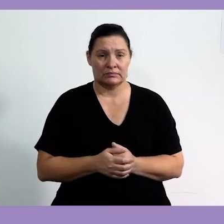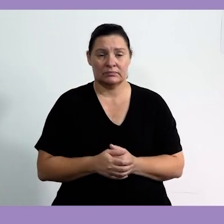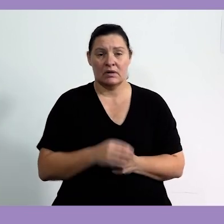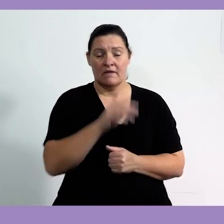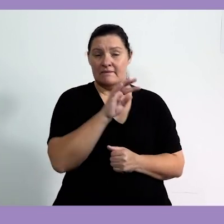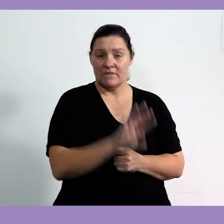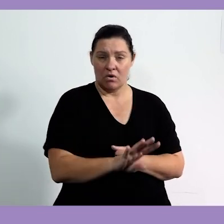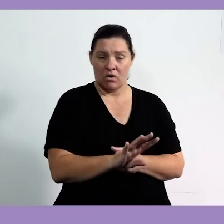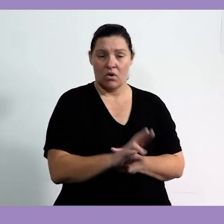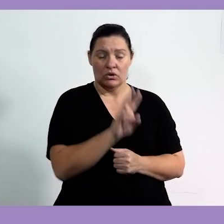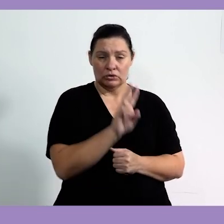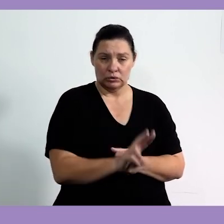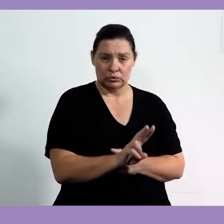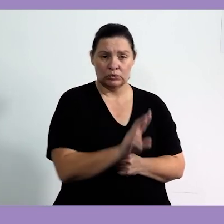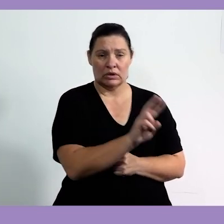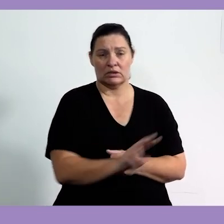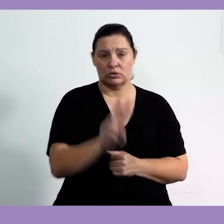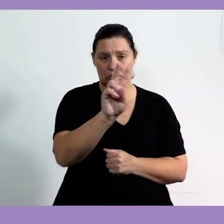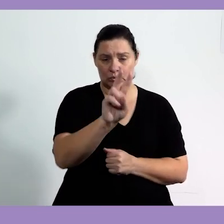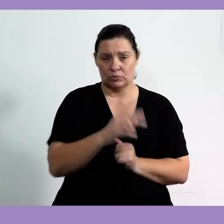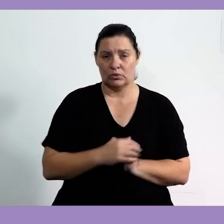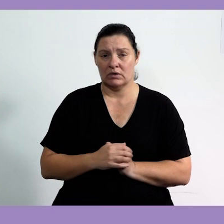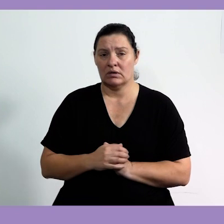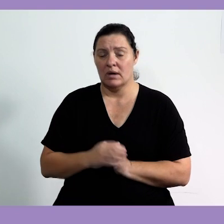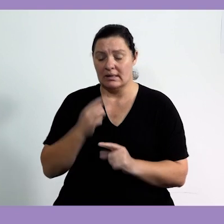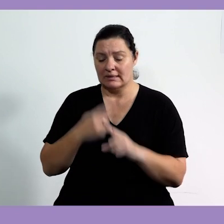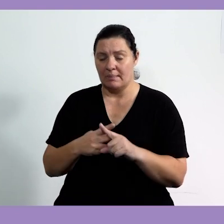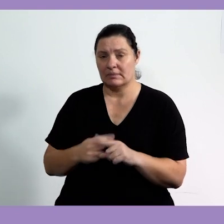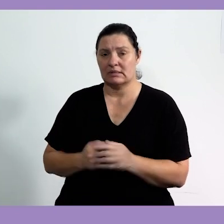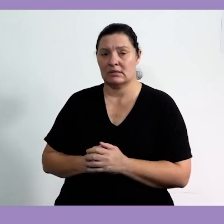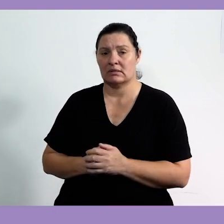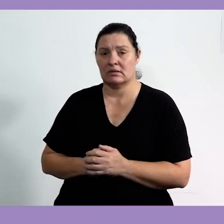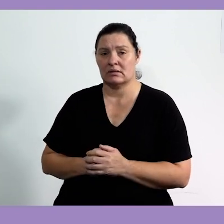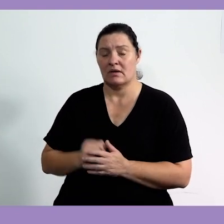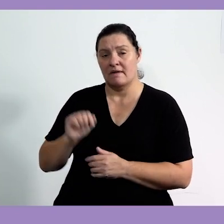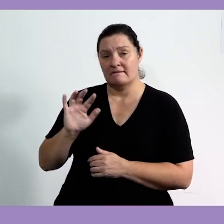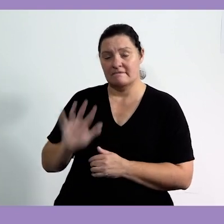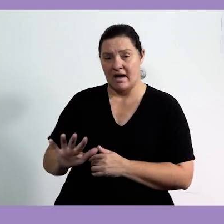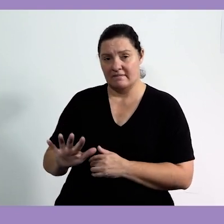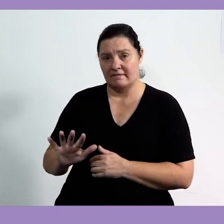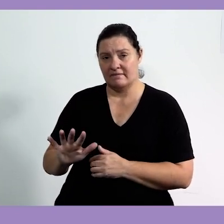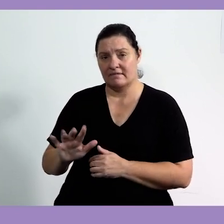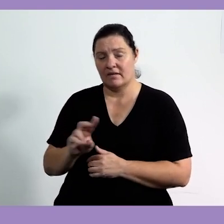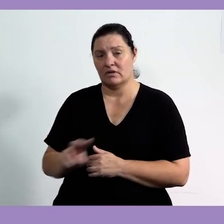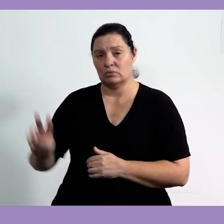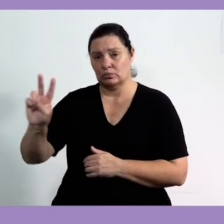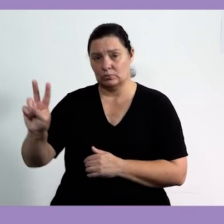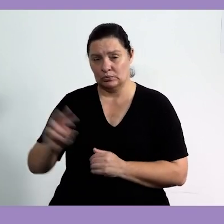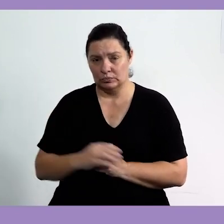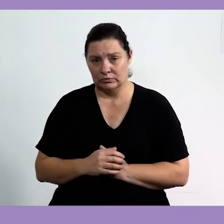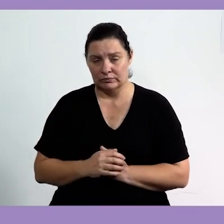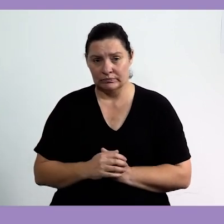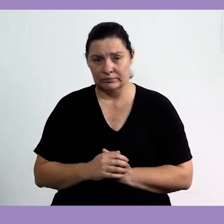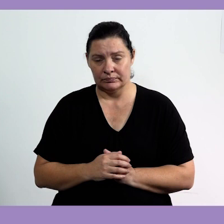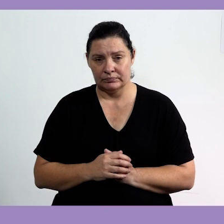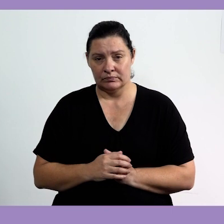further, 4 is 2 to the exponent 2 multiplied by 5 to the exponent 2.